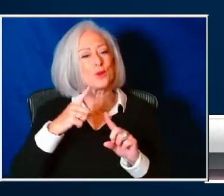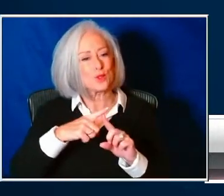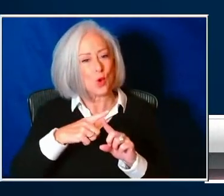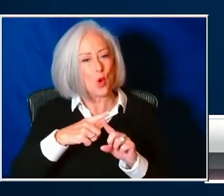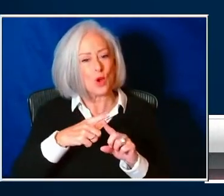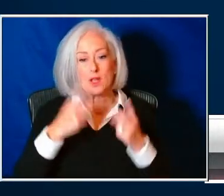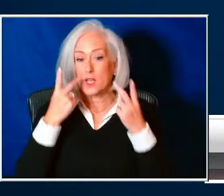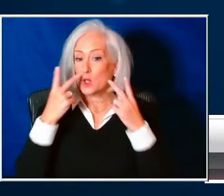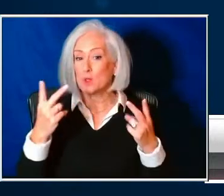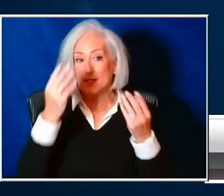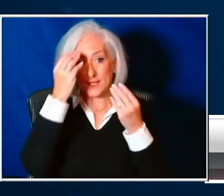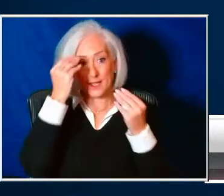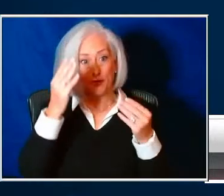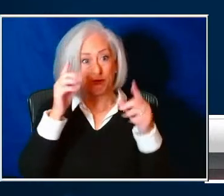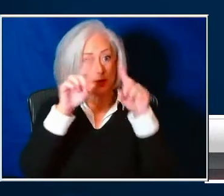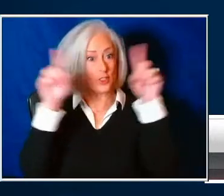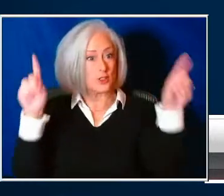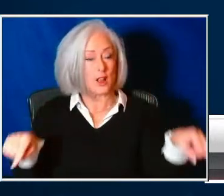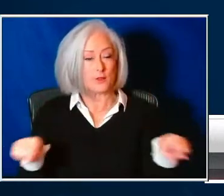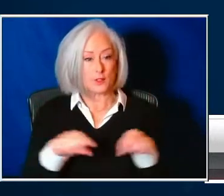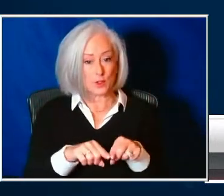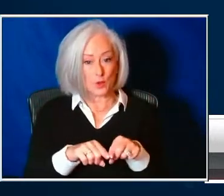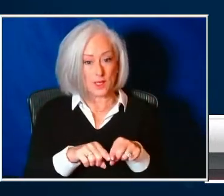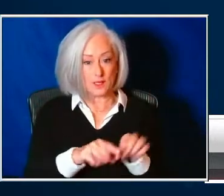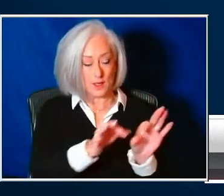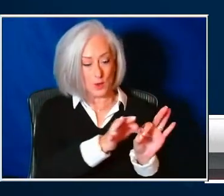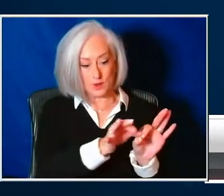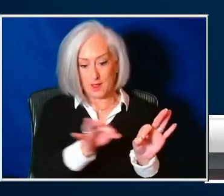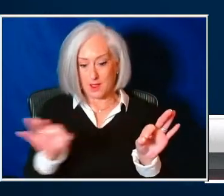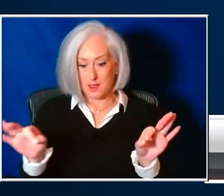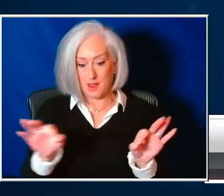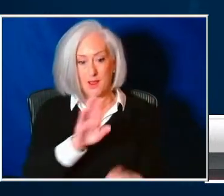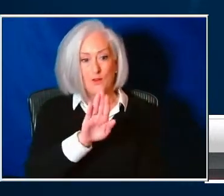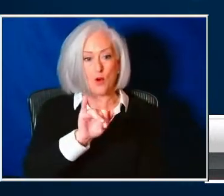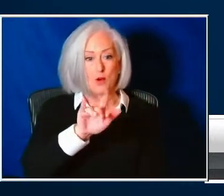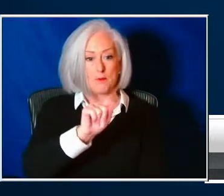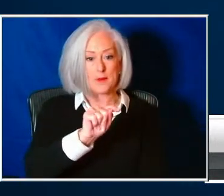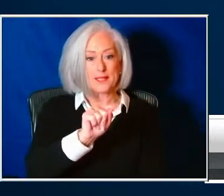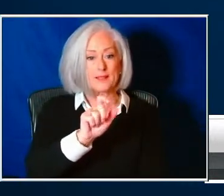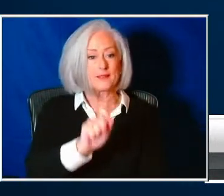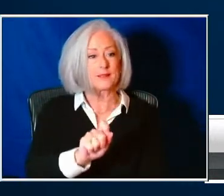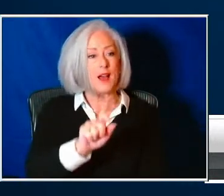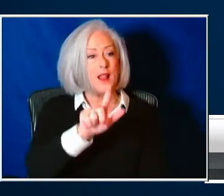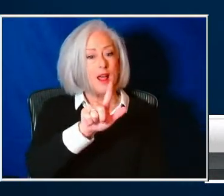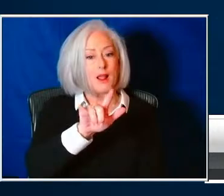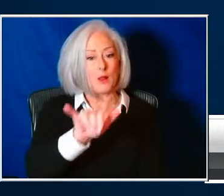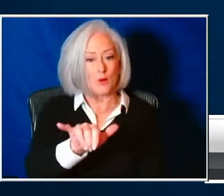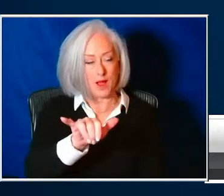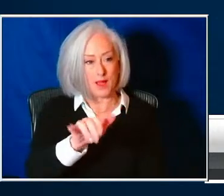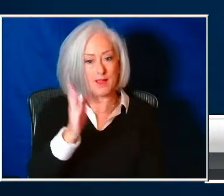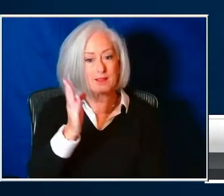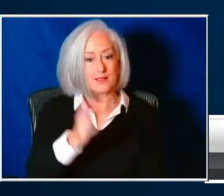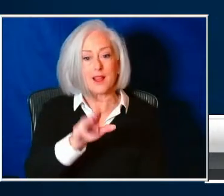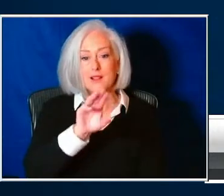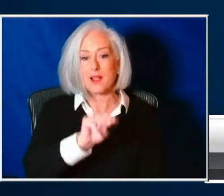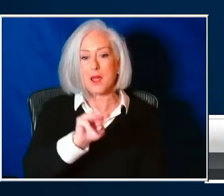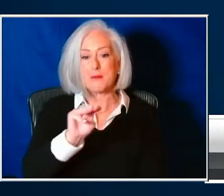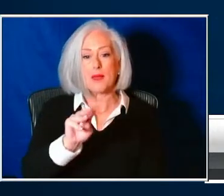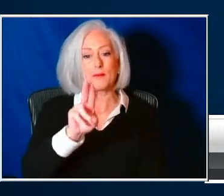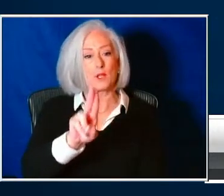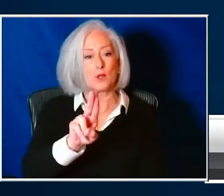CT? hover over the QR code or hit Okay. that bit.ly This link. is probably the for more quickest, information, easiest but one she's you'll gonna be going ever in. have. There's simply breathing